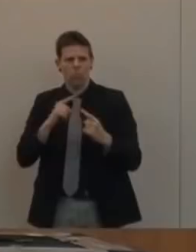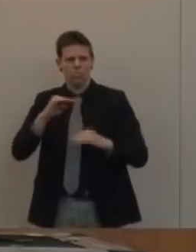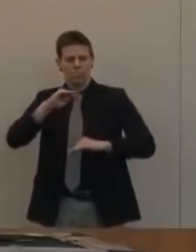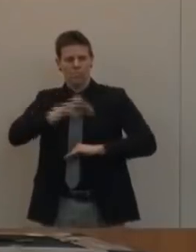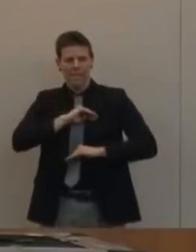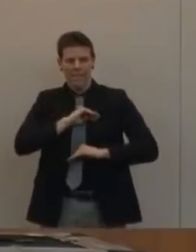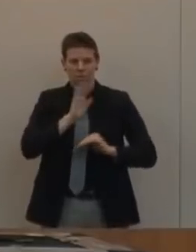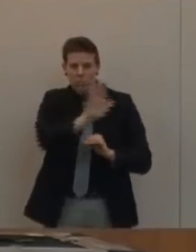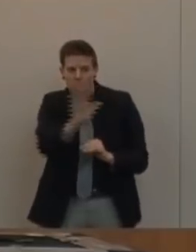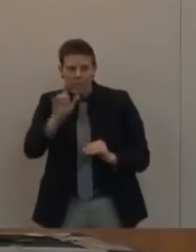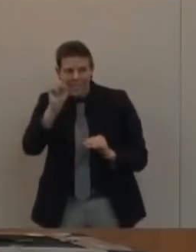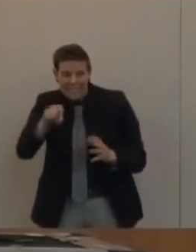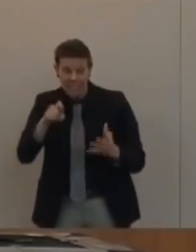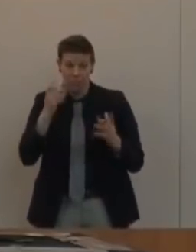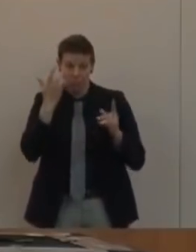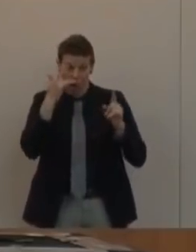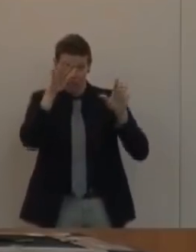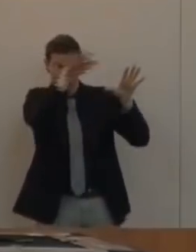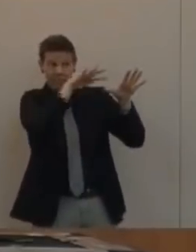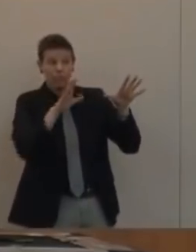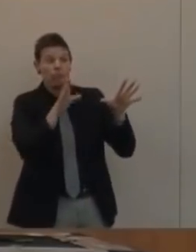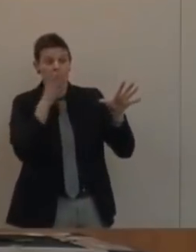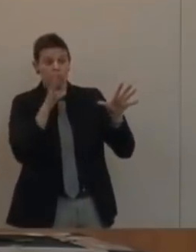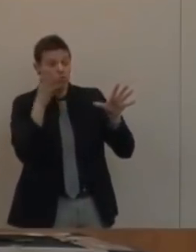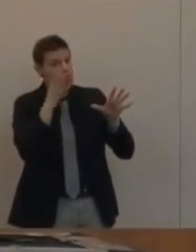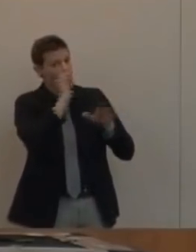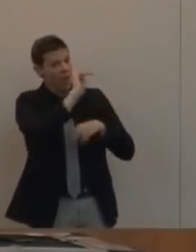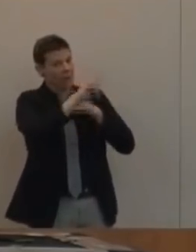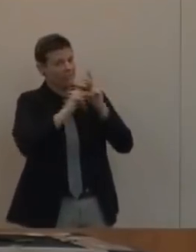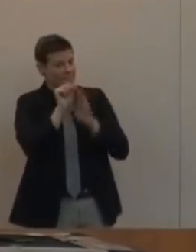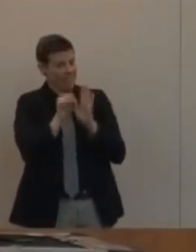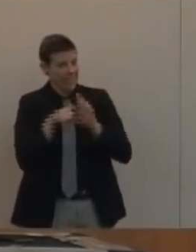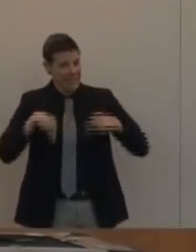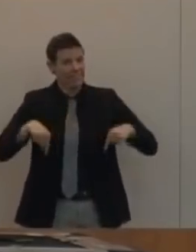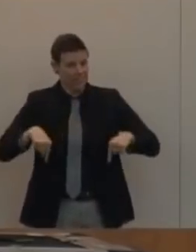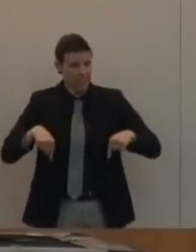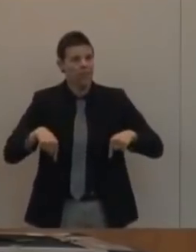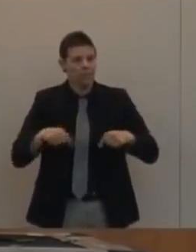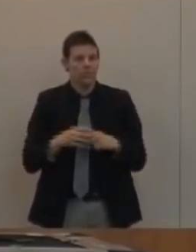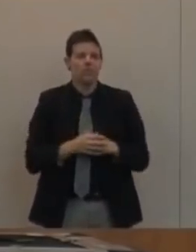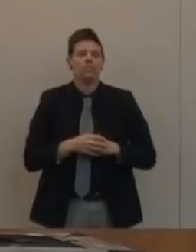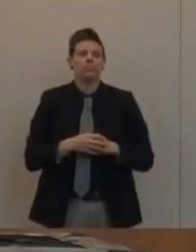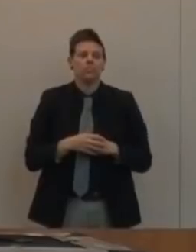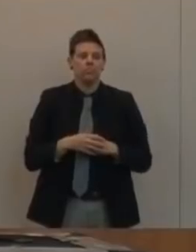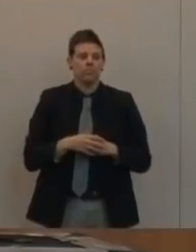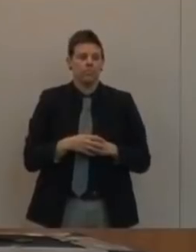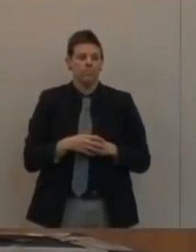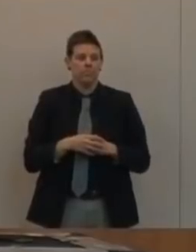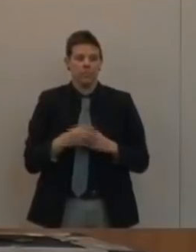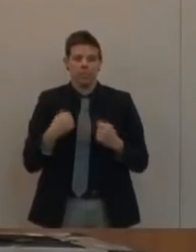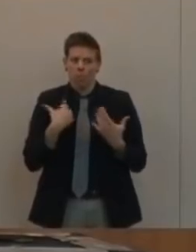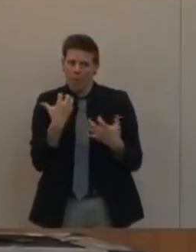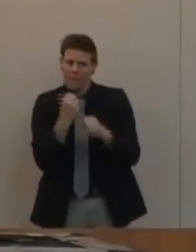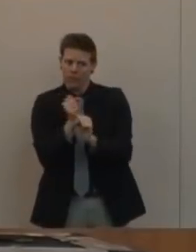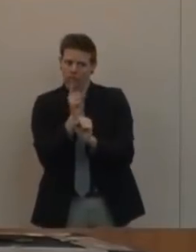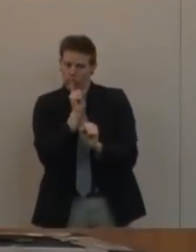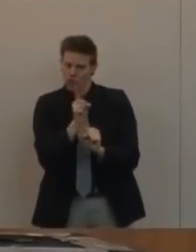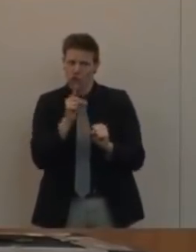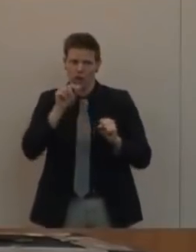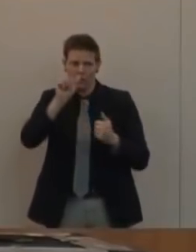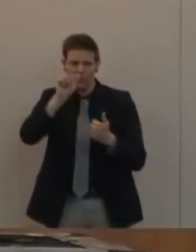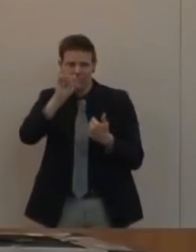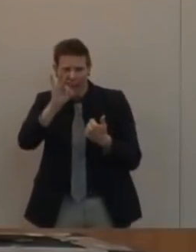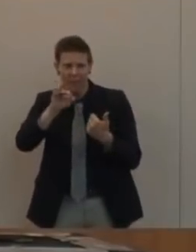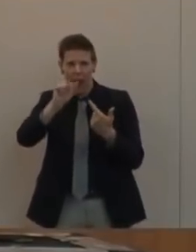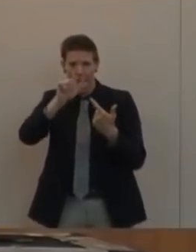rural frontier state, where we can't, we want to make sure that we also have capacity in Albuquerque and Santa Fe to meet